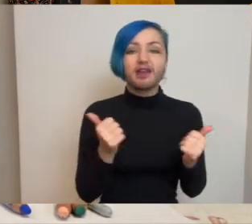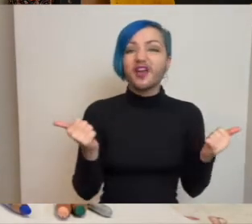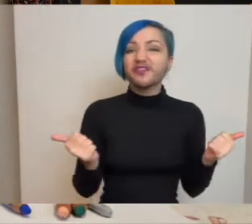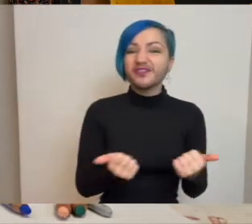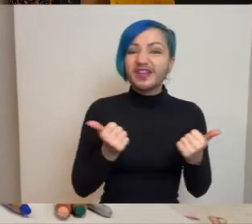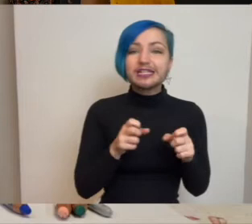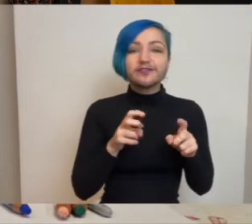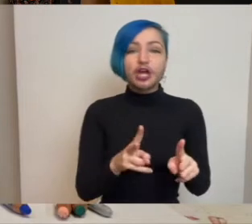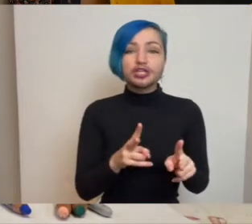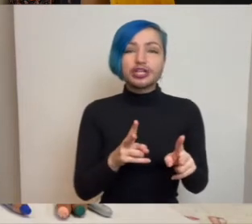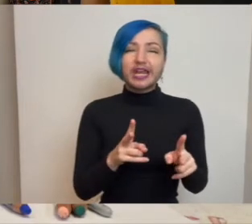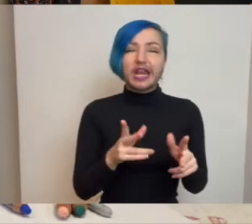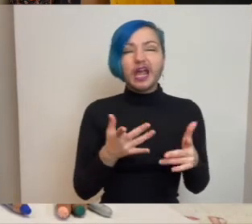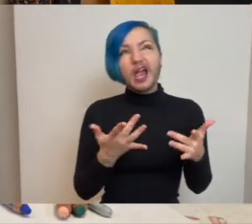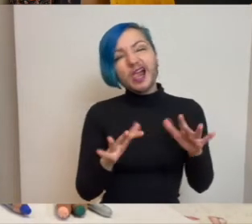version.